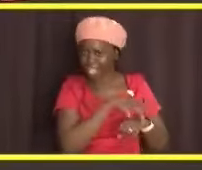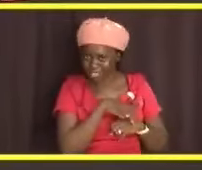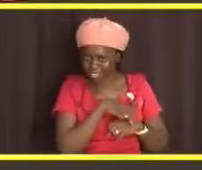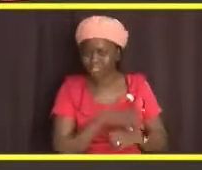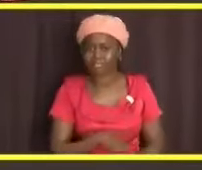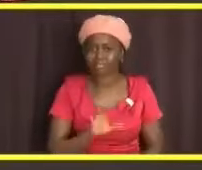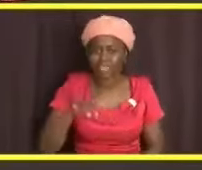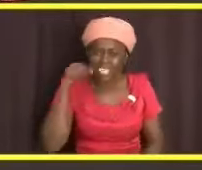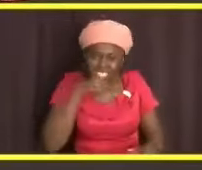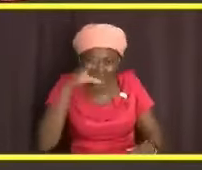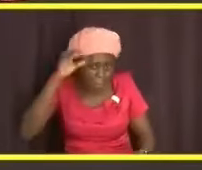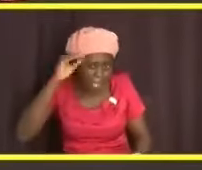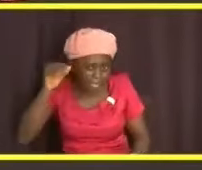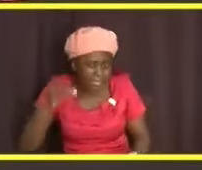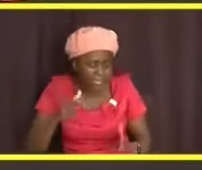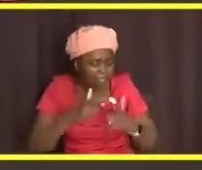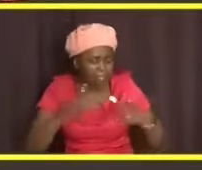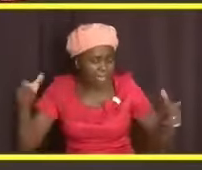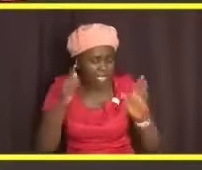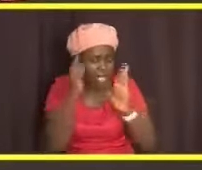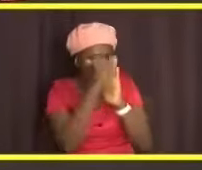Great lawyer.